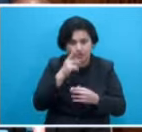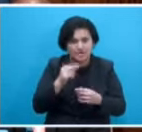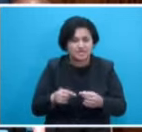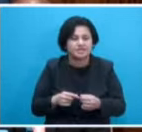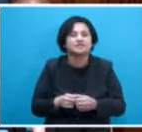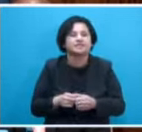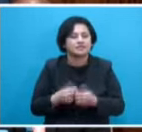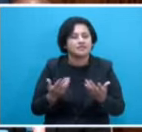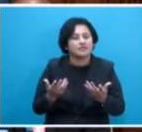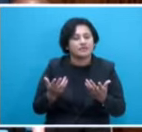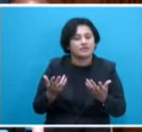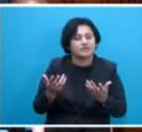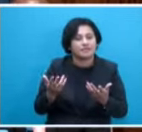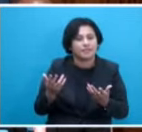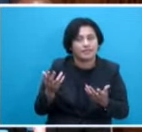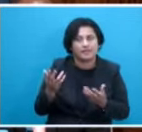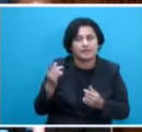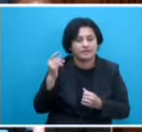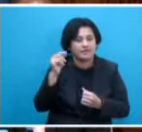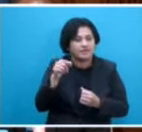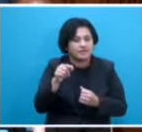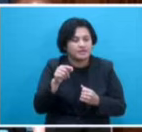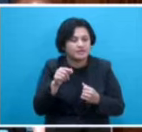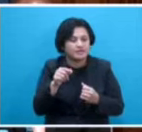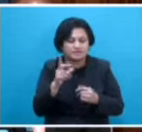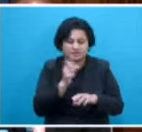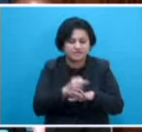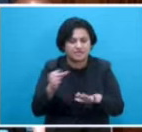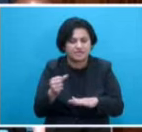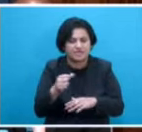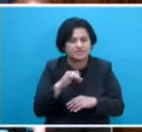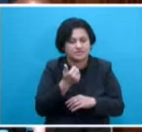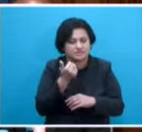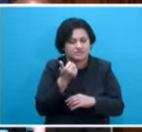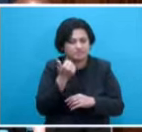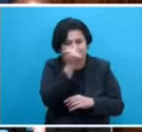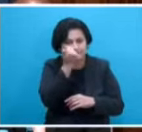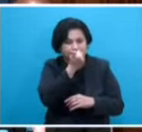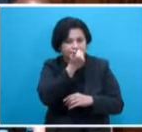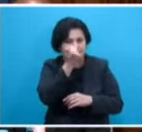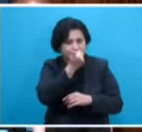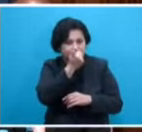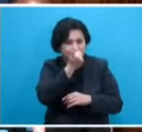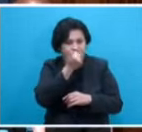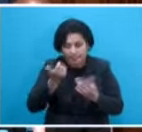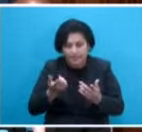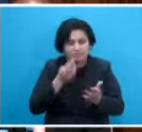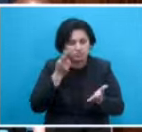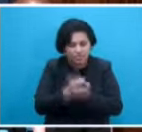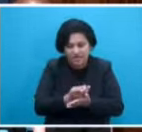in is Grace Road. Another reason why our roads are constantly in disrepair is due to the large amount